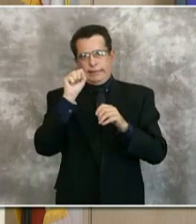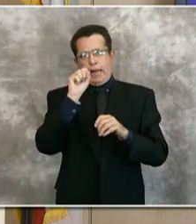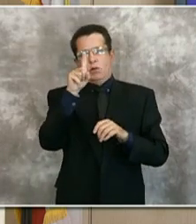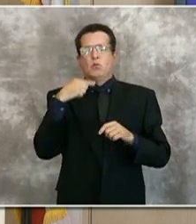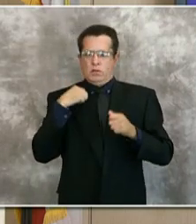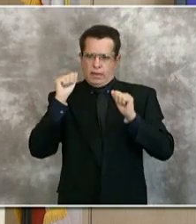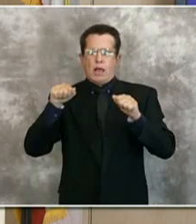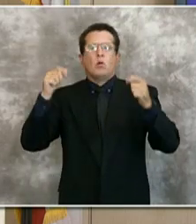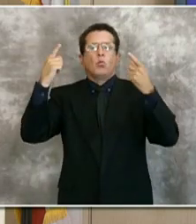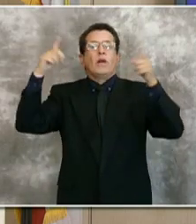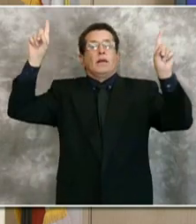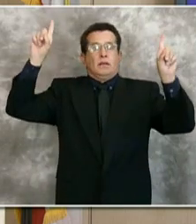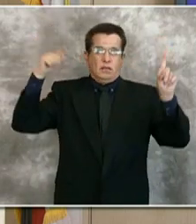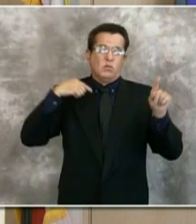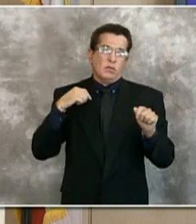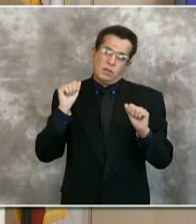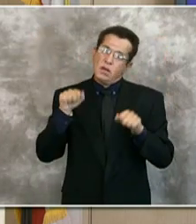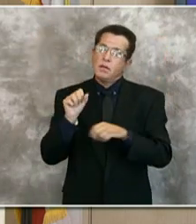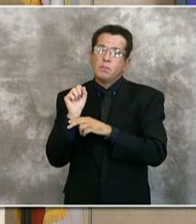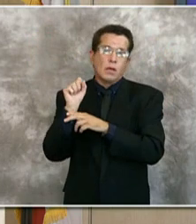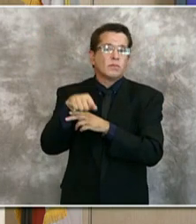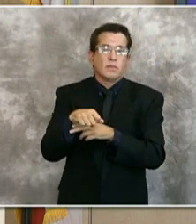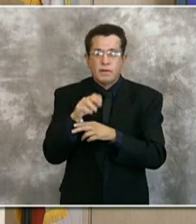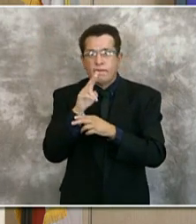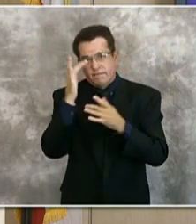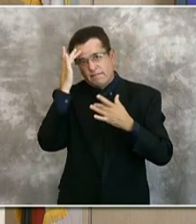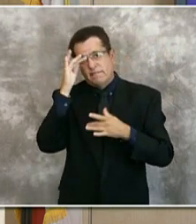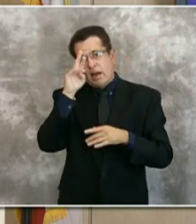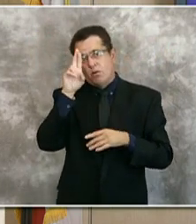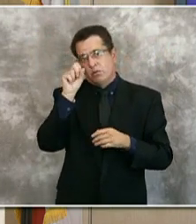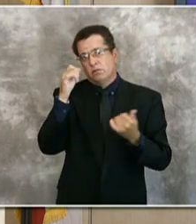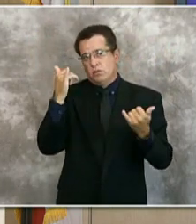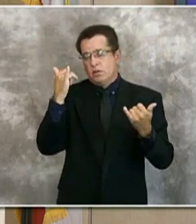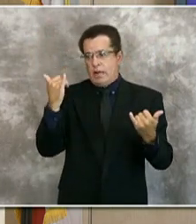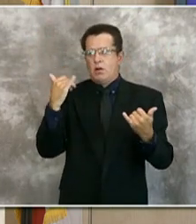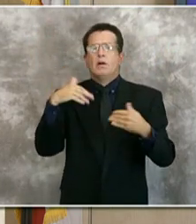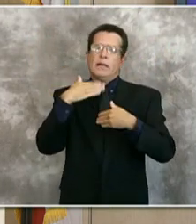San Diego. And with that, let me bring up Supervisor Fletcher.